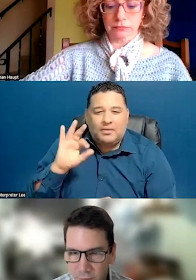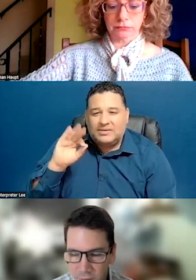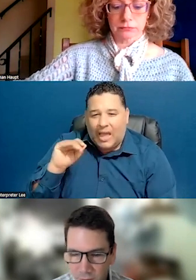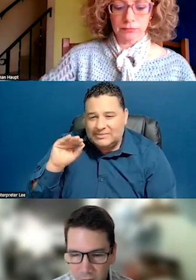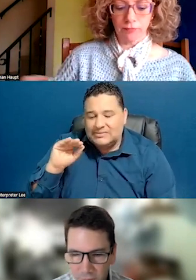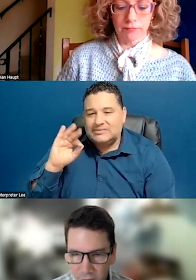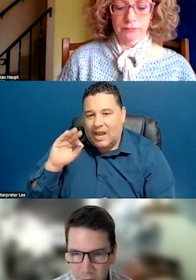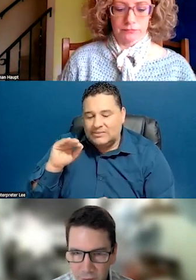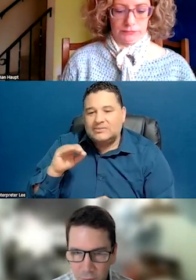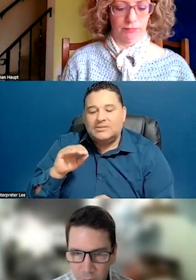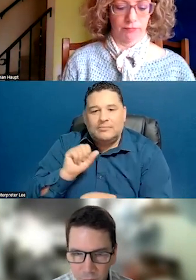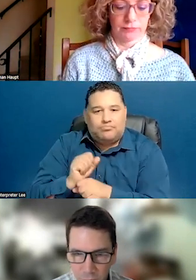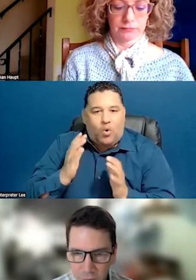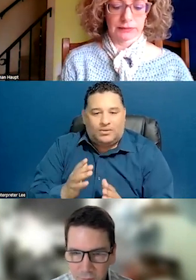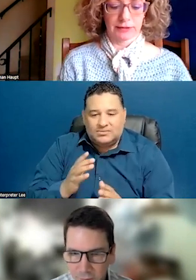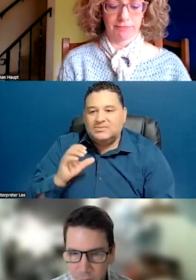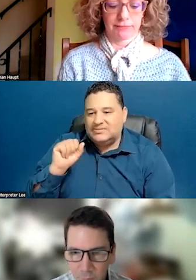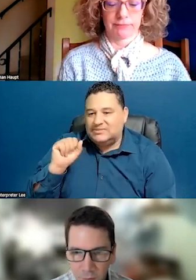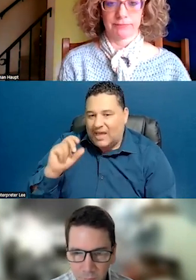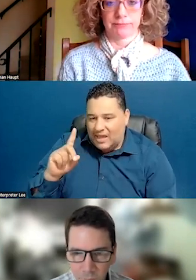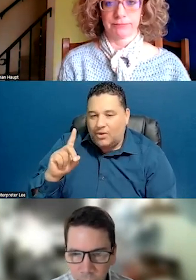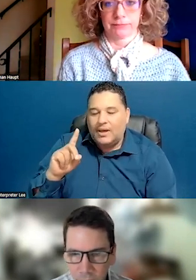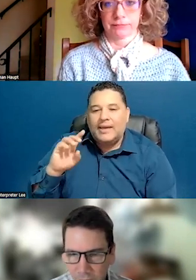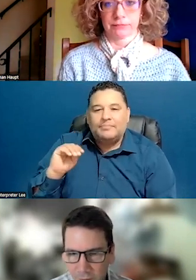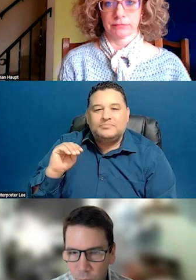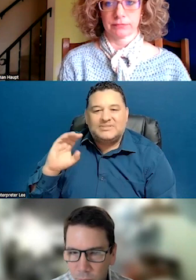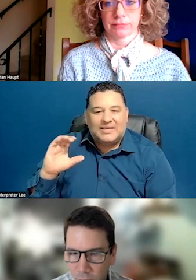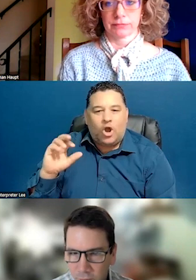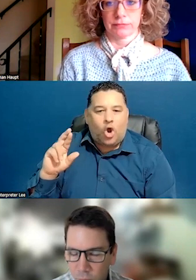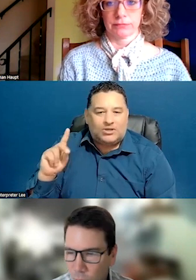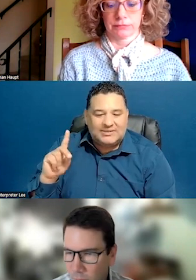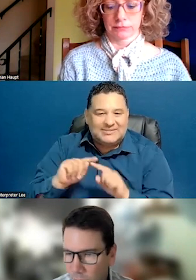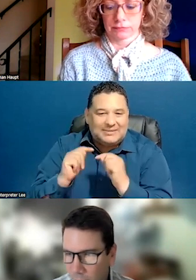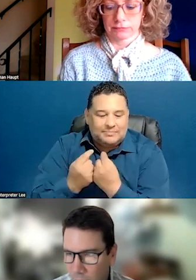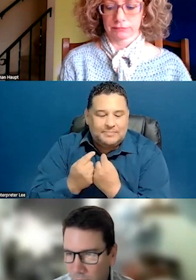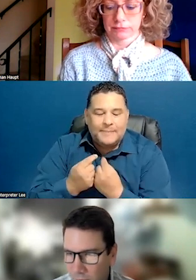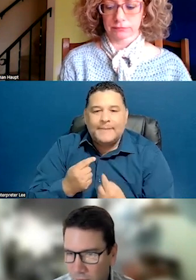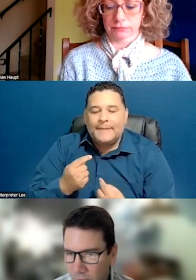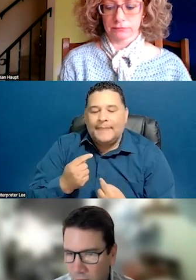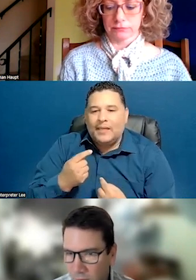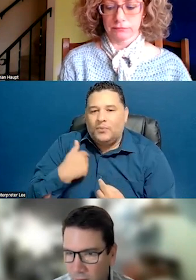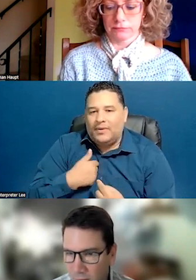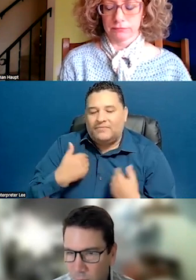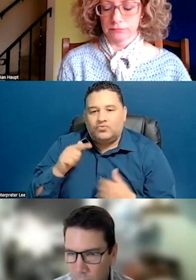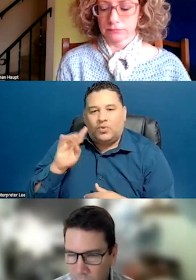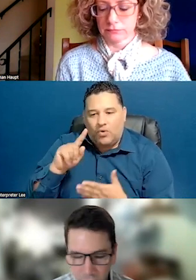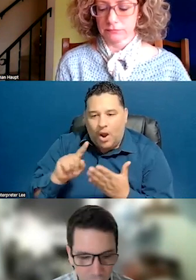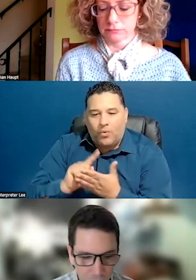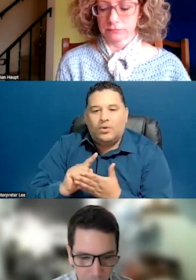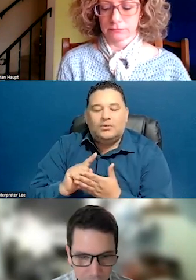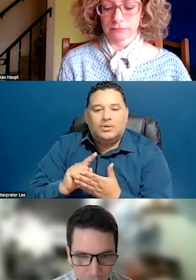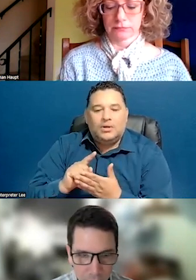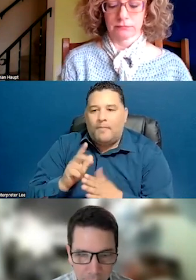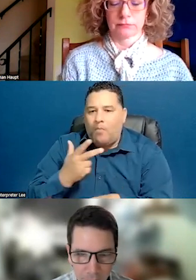our San Diego MCRT team, and we run 24-hour crisis mobile